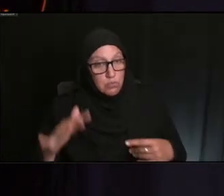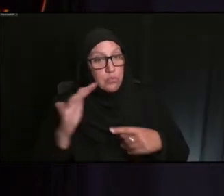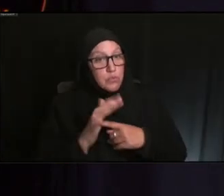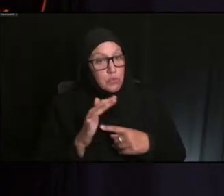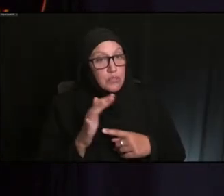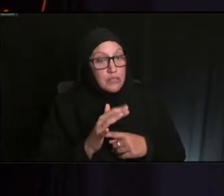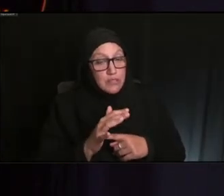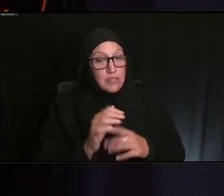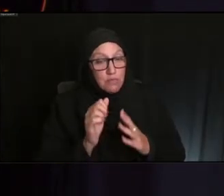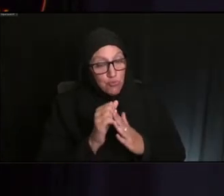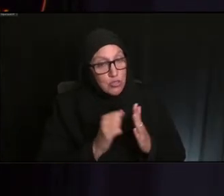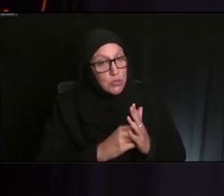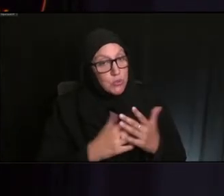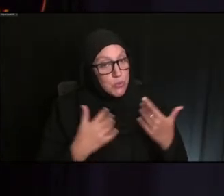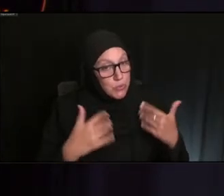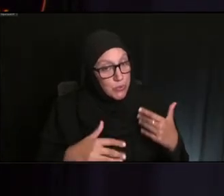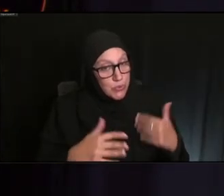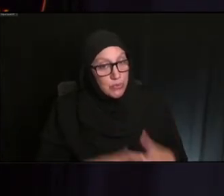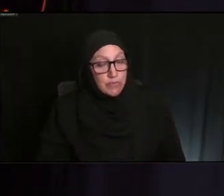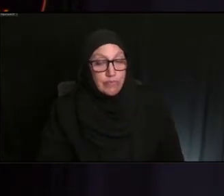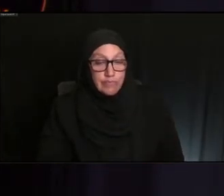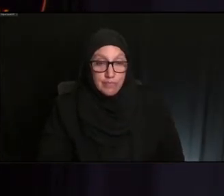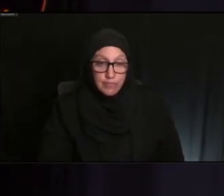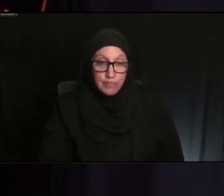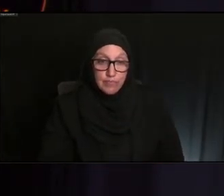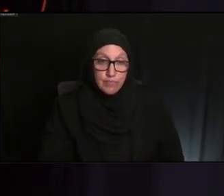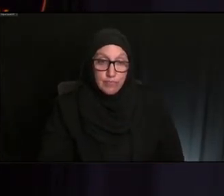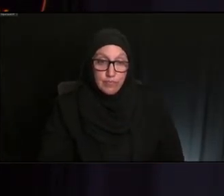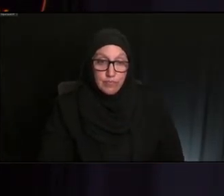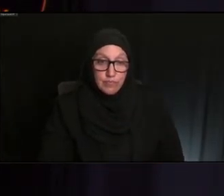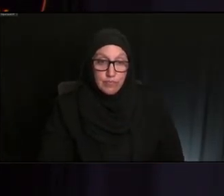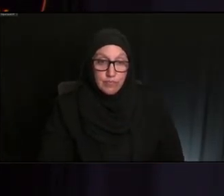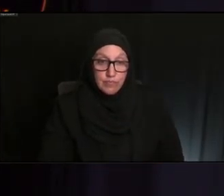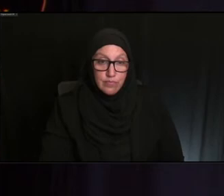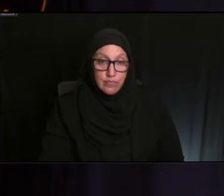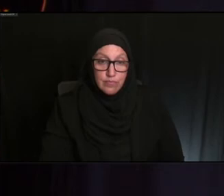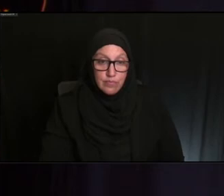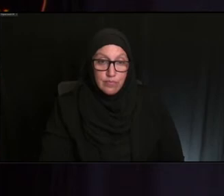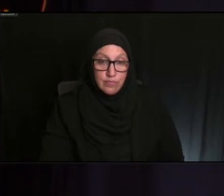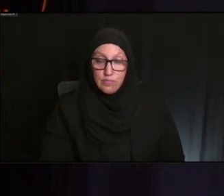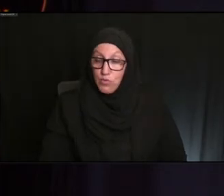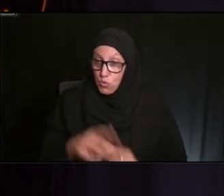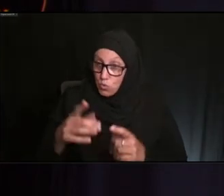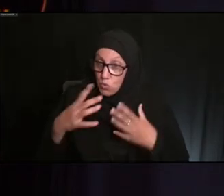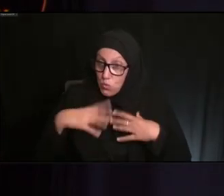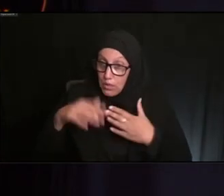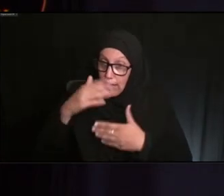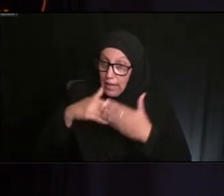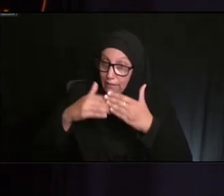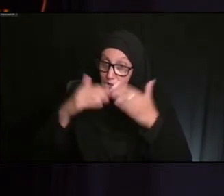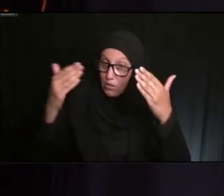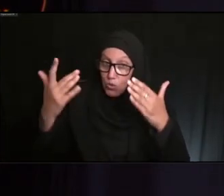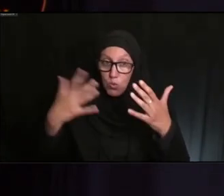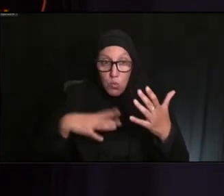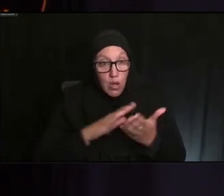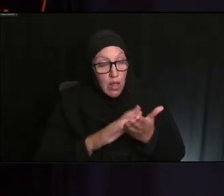Of course it's an important subject. It's the difference between heaven and hell that I know my